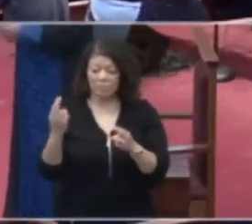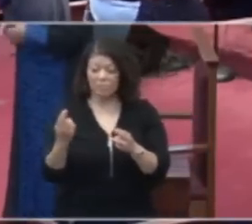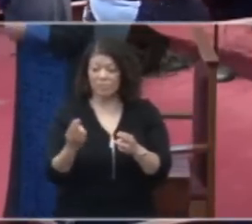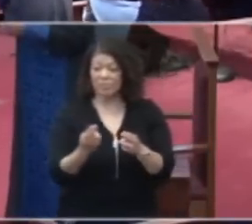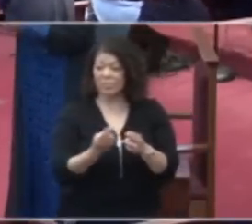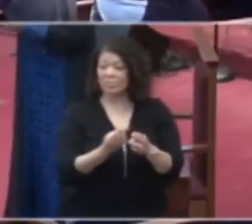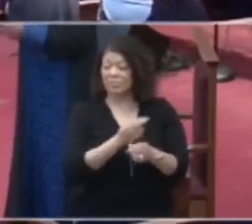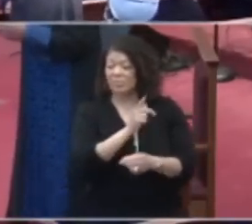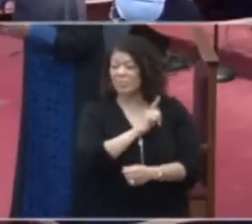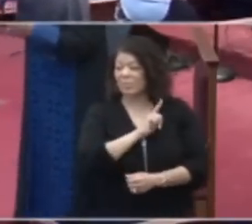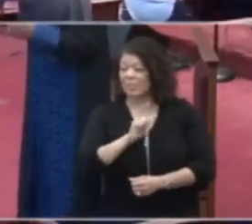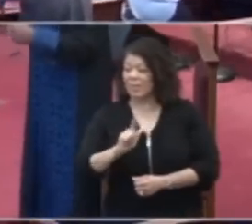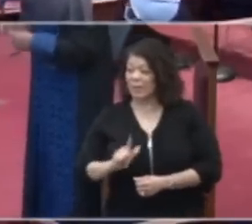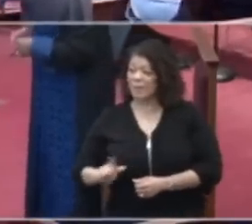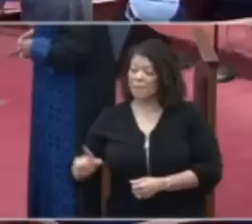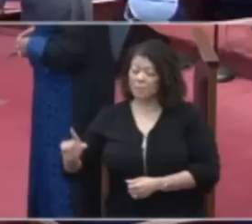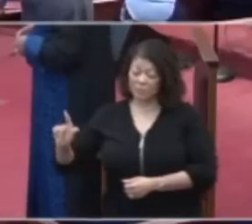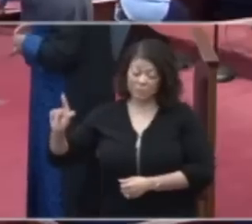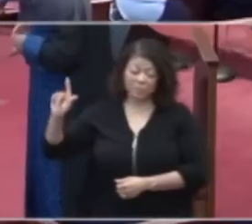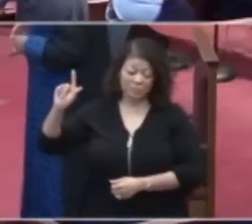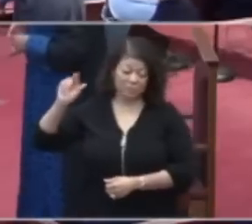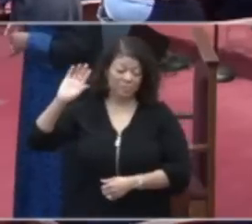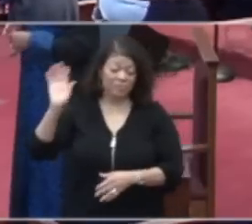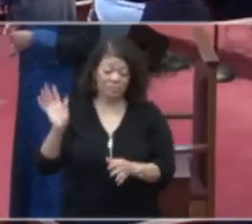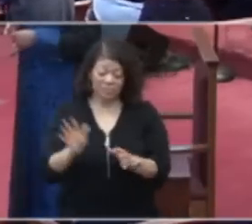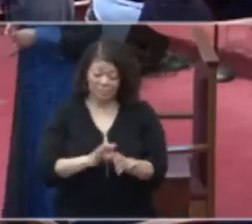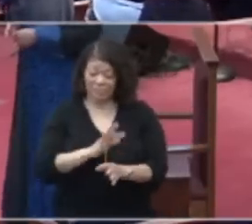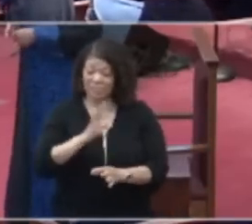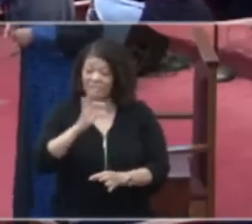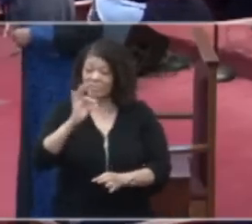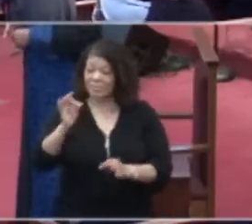Glorify your name. Come on, sing it again.